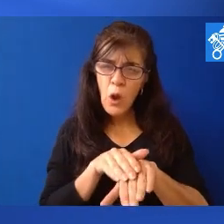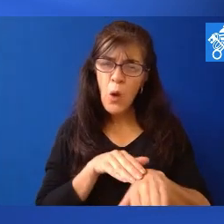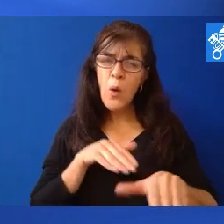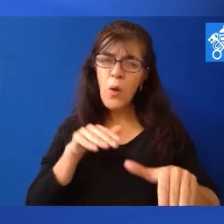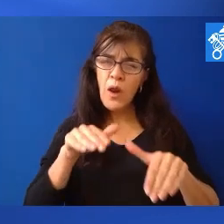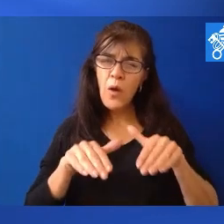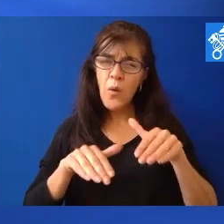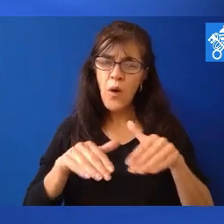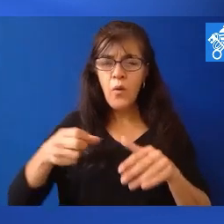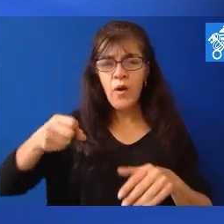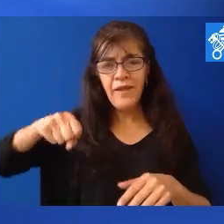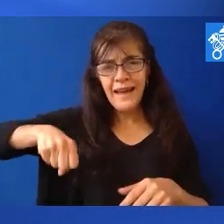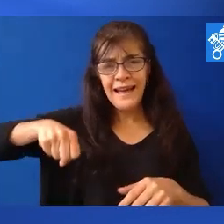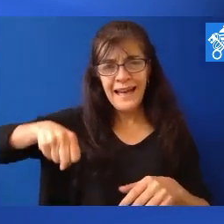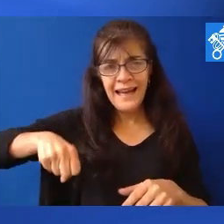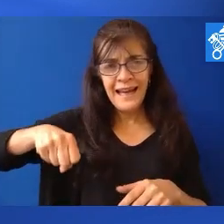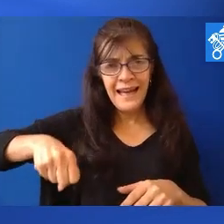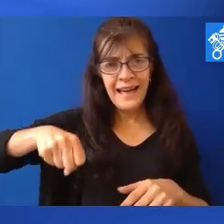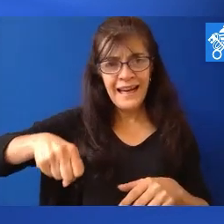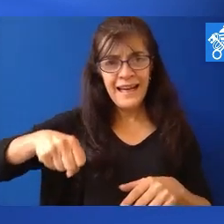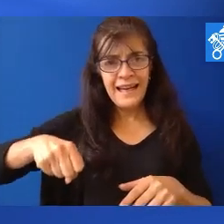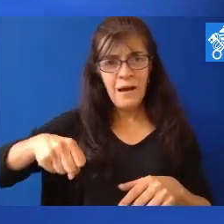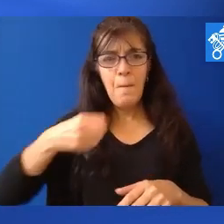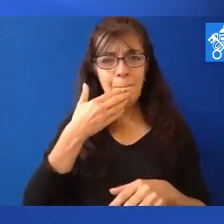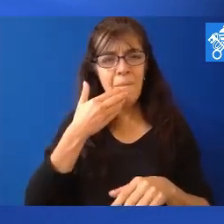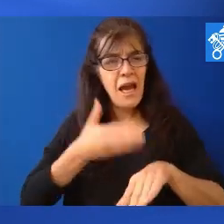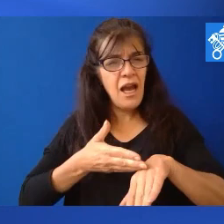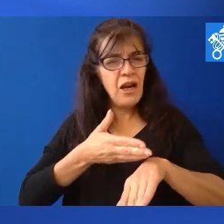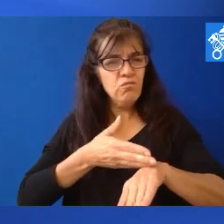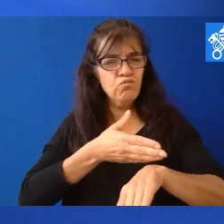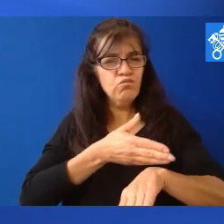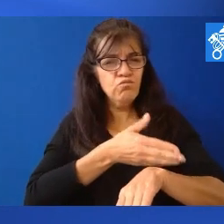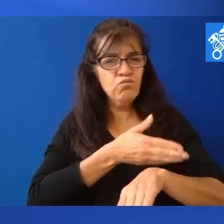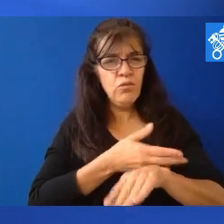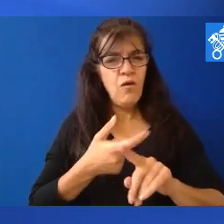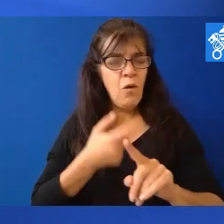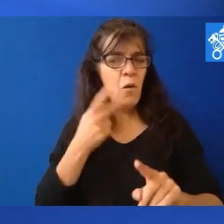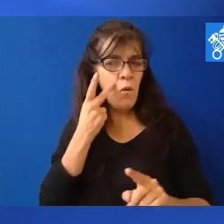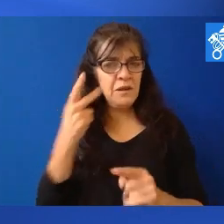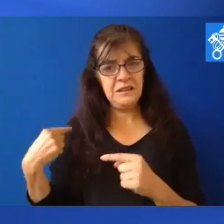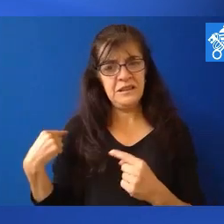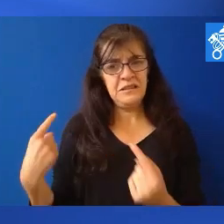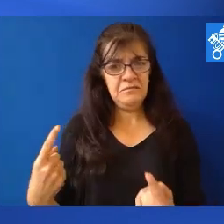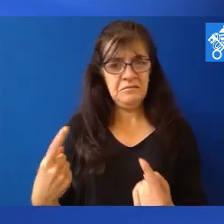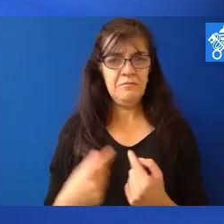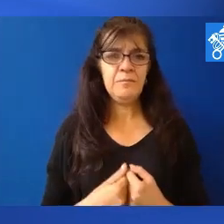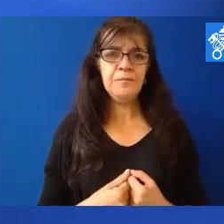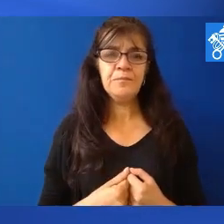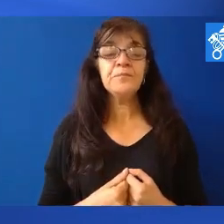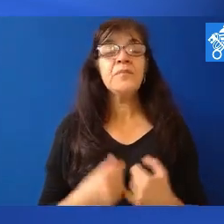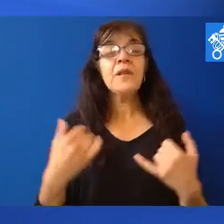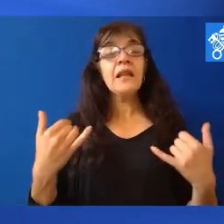walking slowly there with his walking cane, and I think he's getting better all the time from what we have been seeing